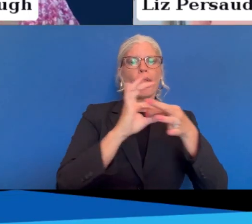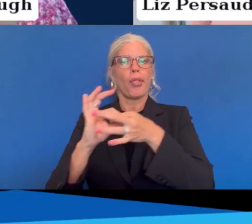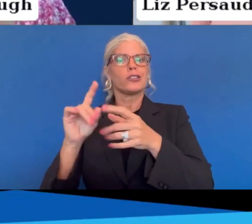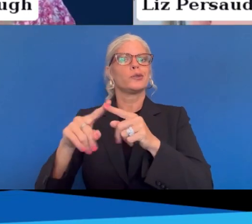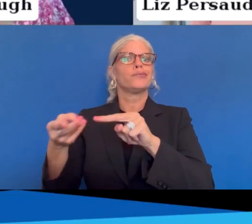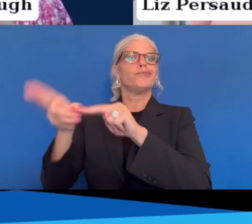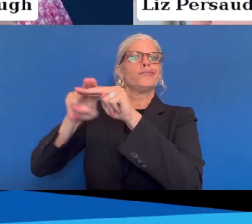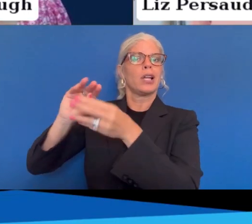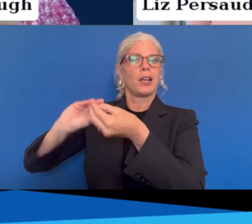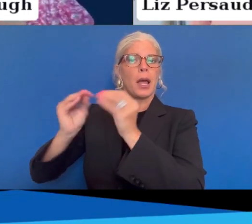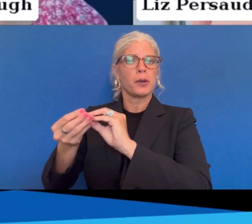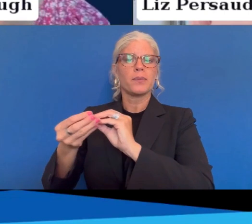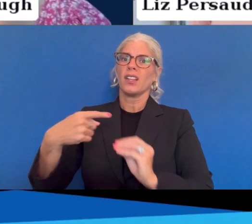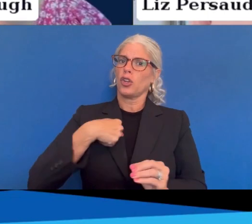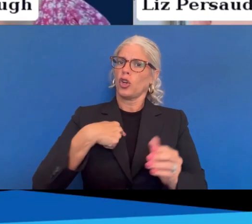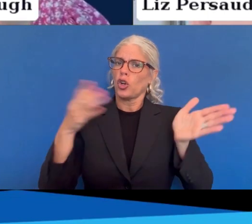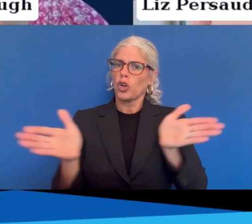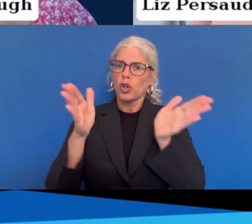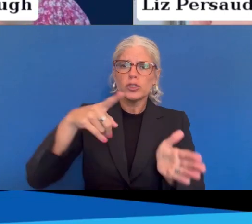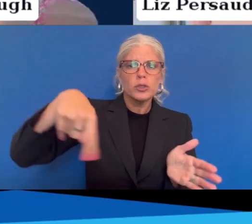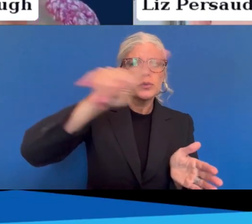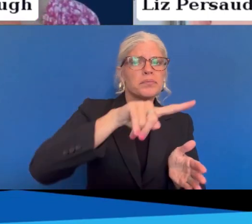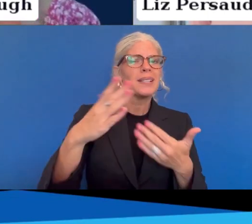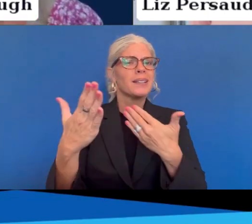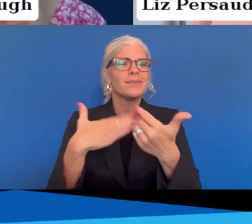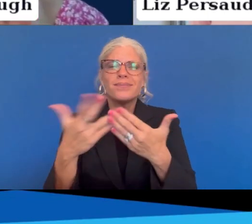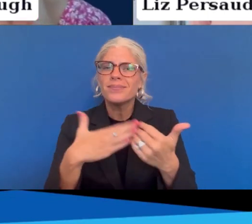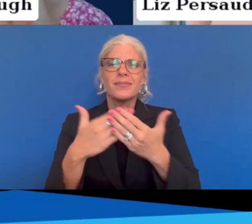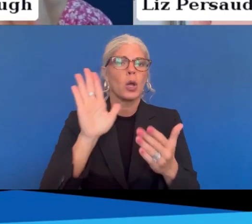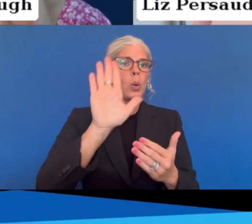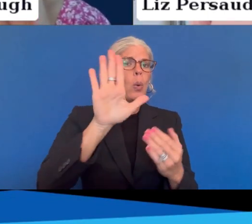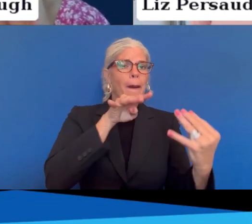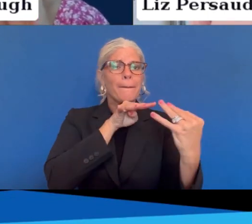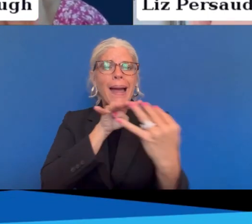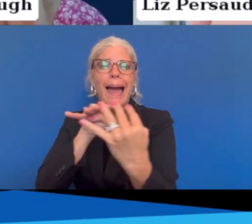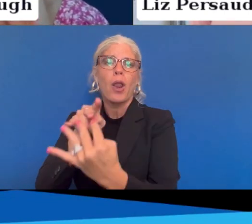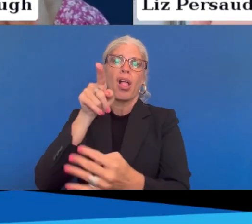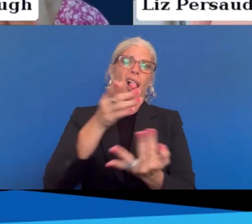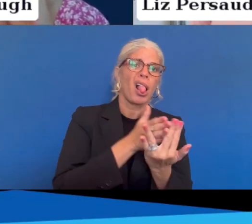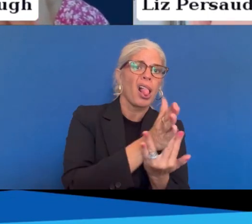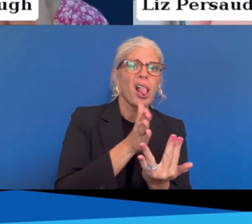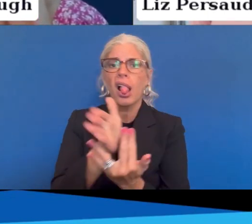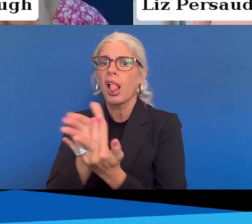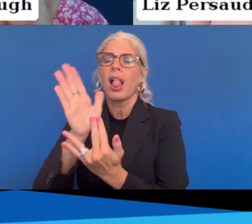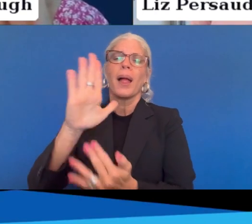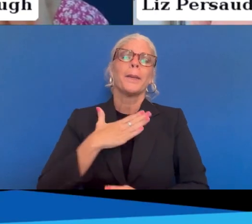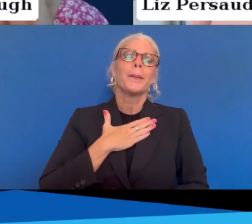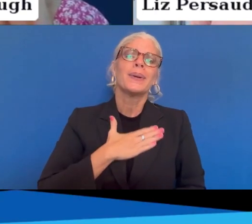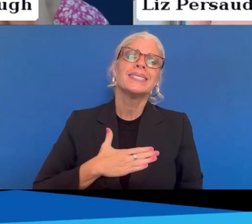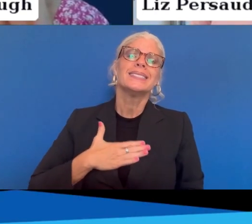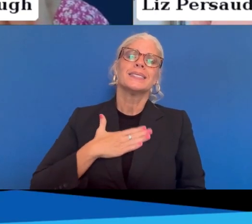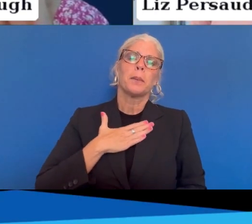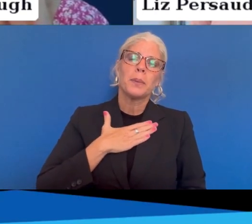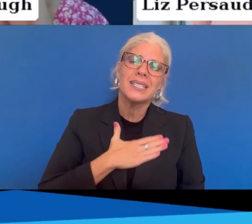number. So I would encourage you, no matter how much it is another battle on your